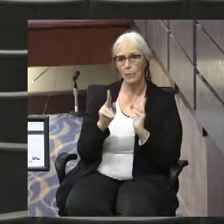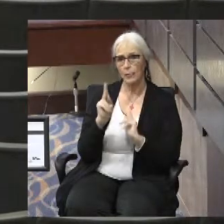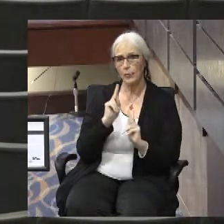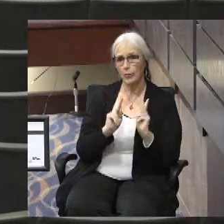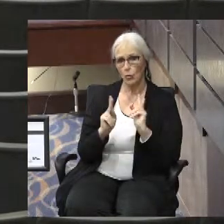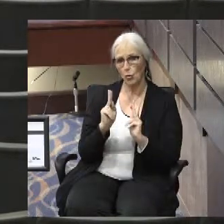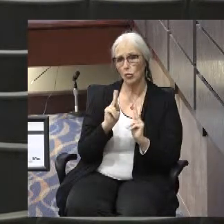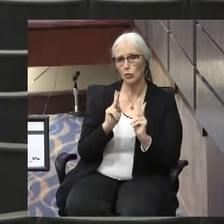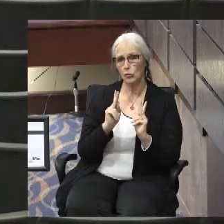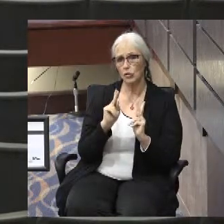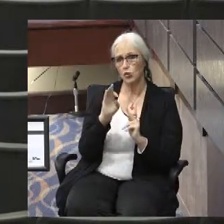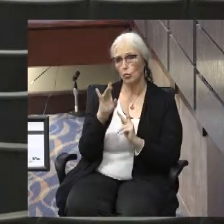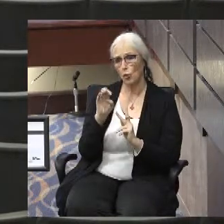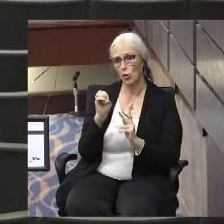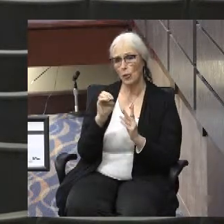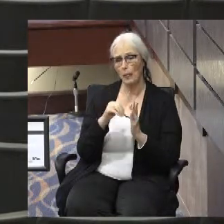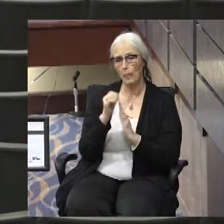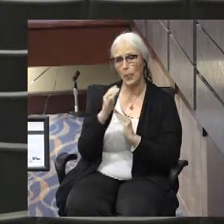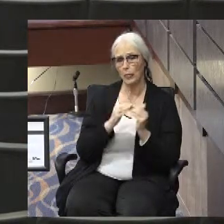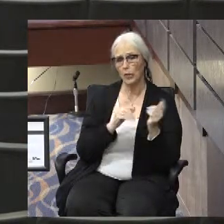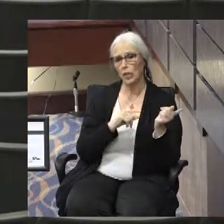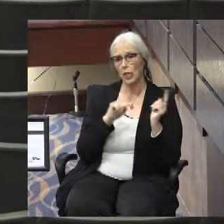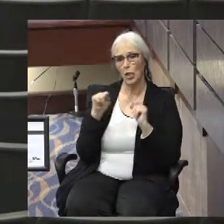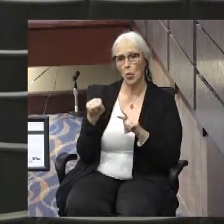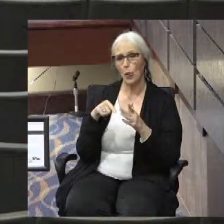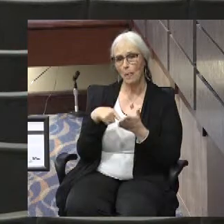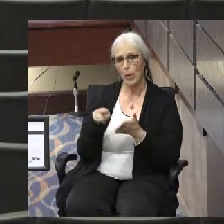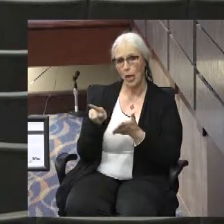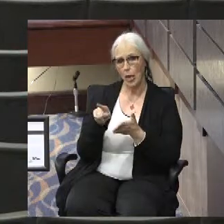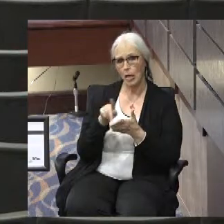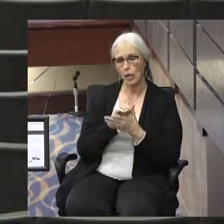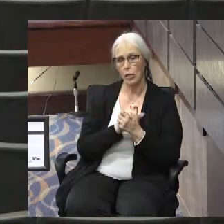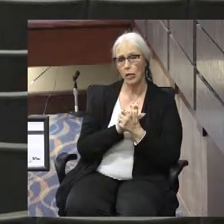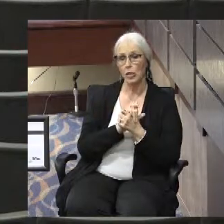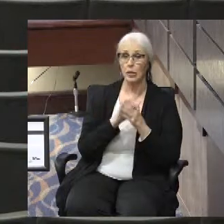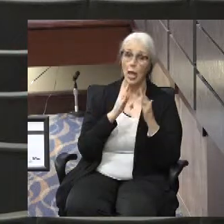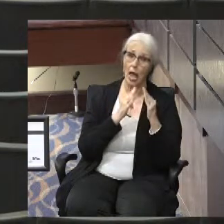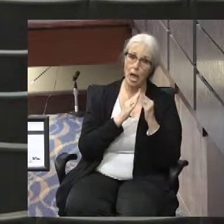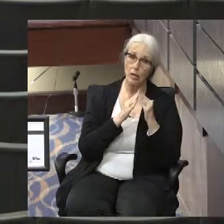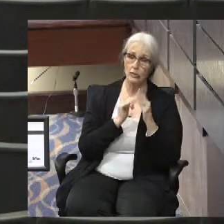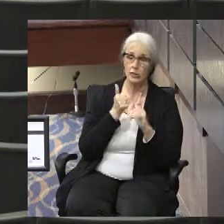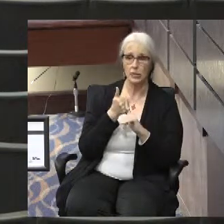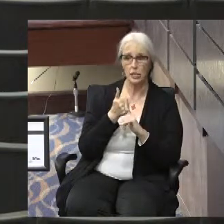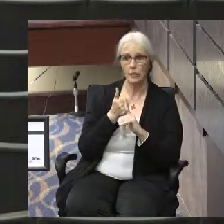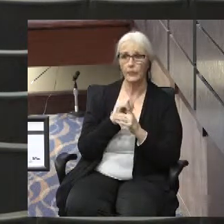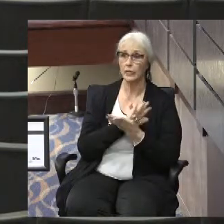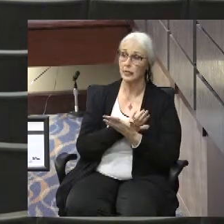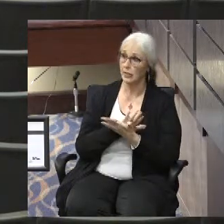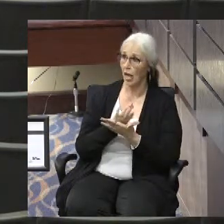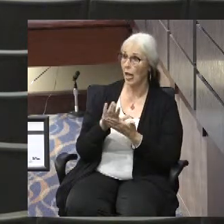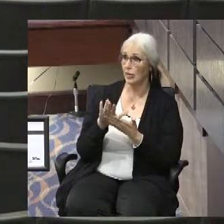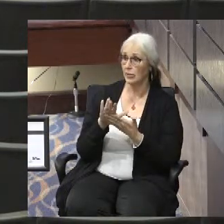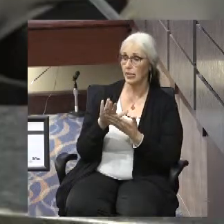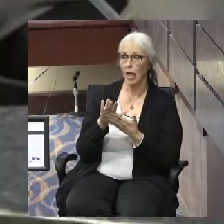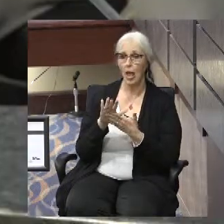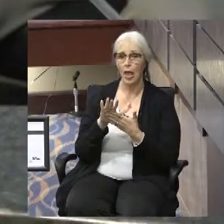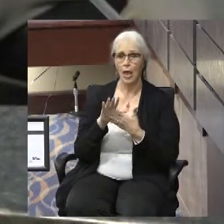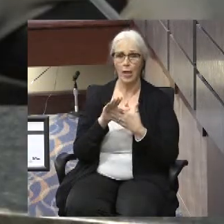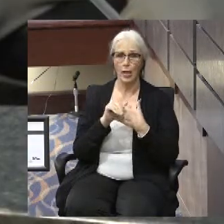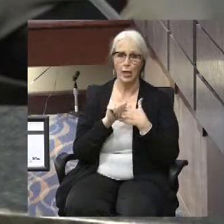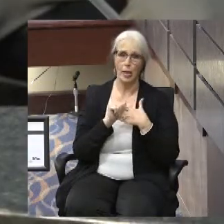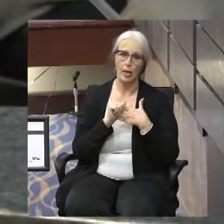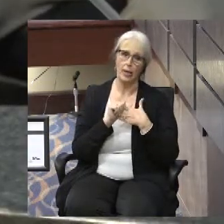the storage buildings come in and pay. So, but the house itself is nice, and the outbuildings, they